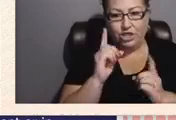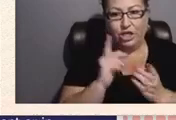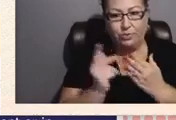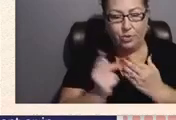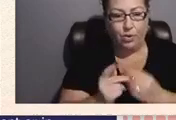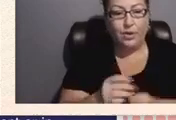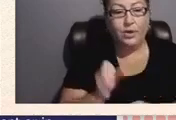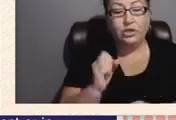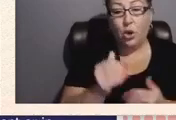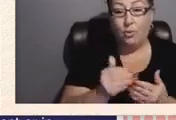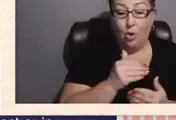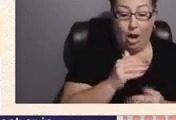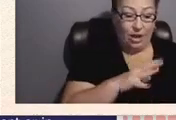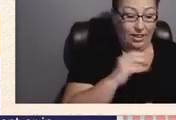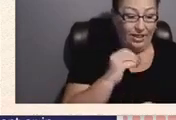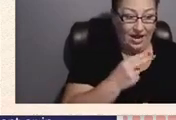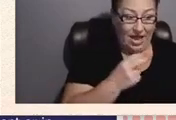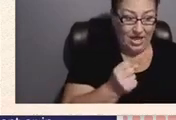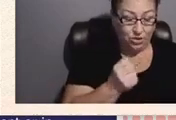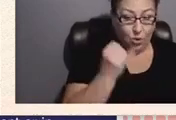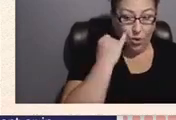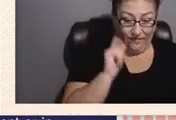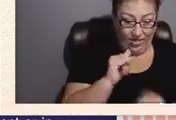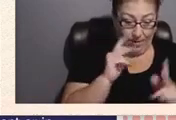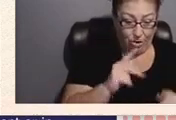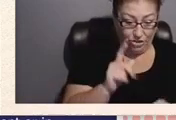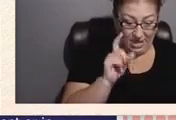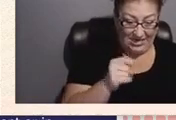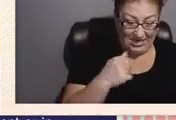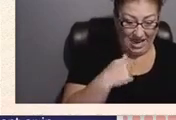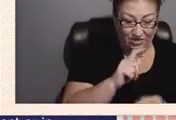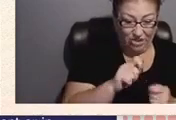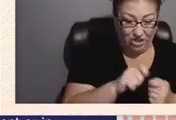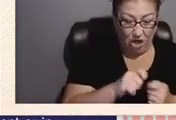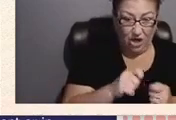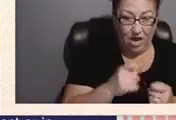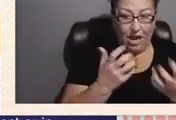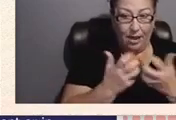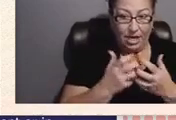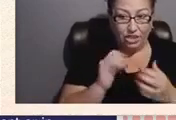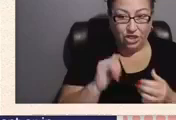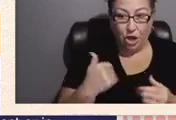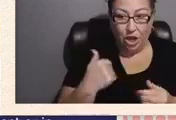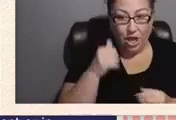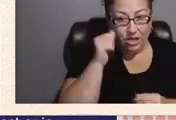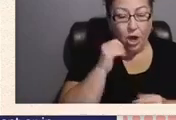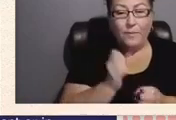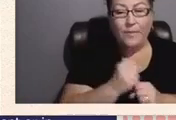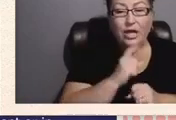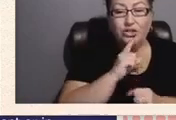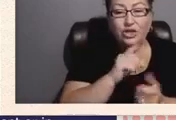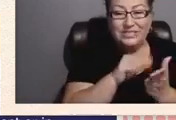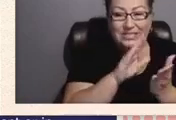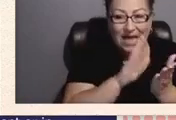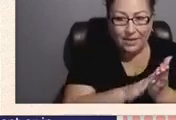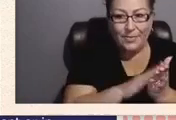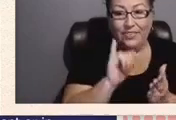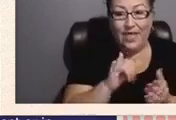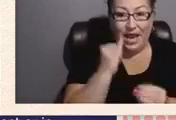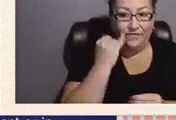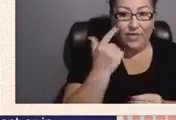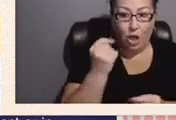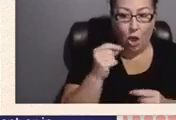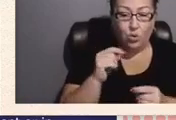to leaving high school, if a person has to have certain accommodation, your young adult, make sure it's documented so that if they go into a